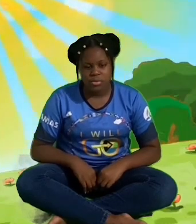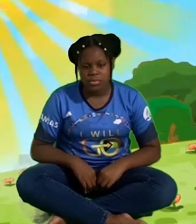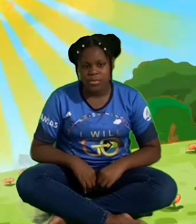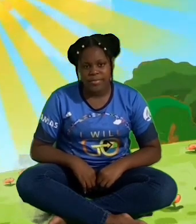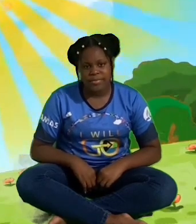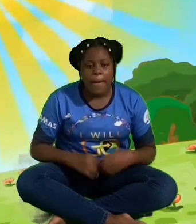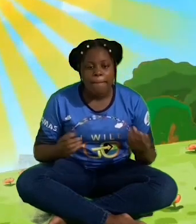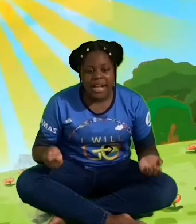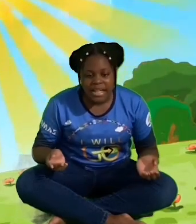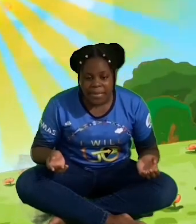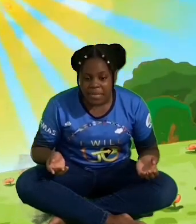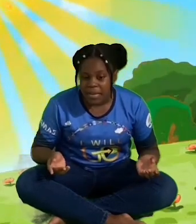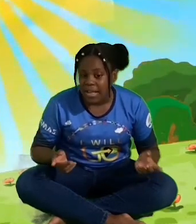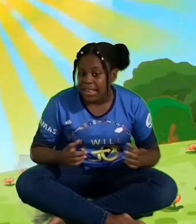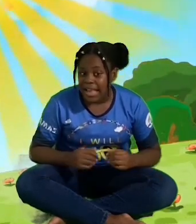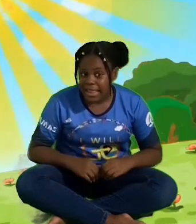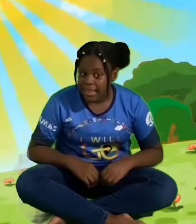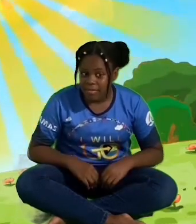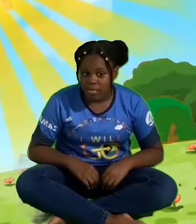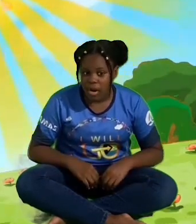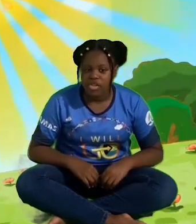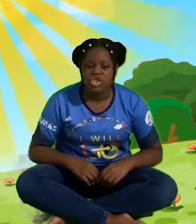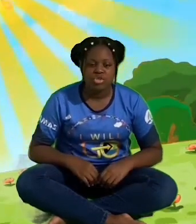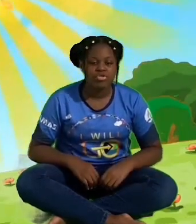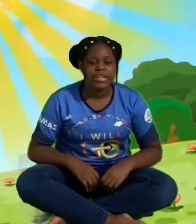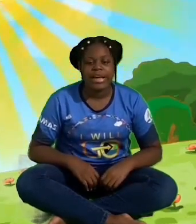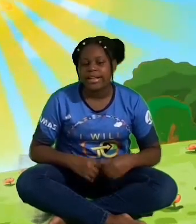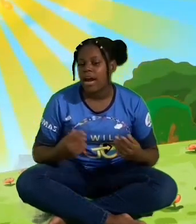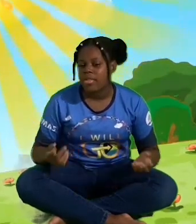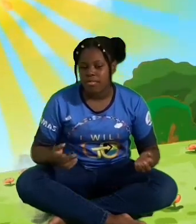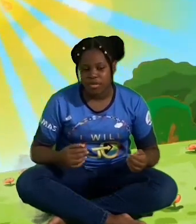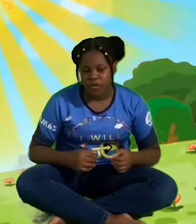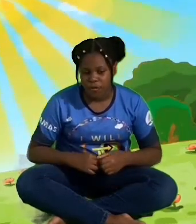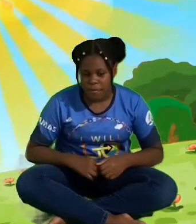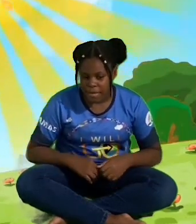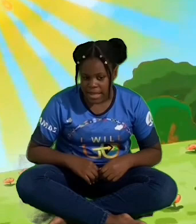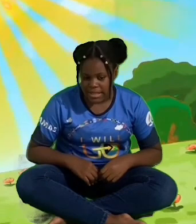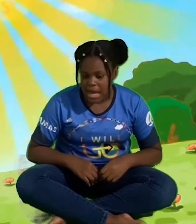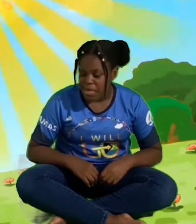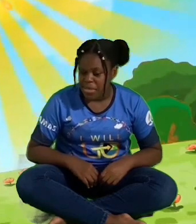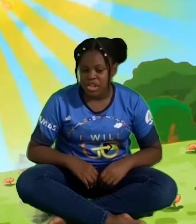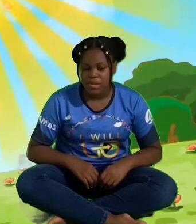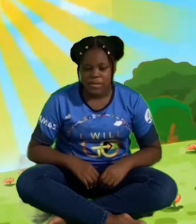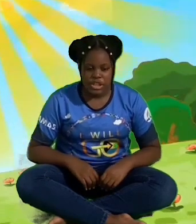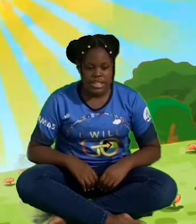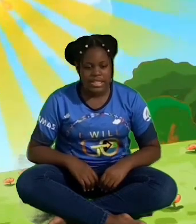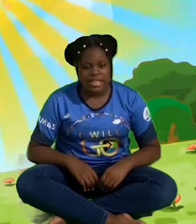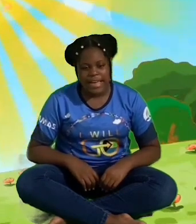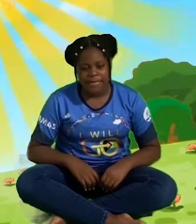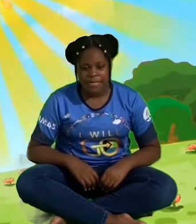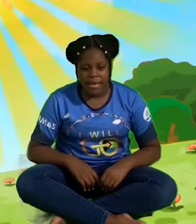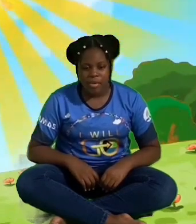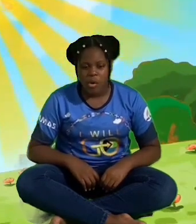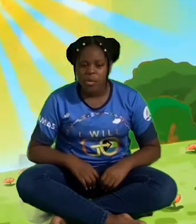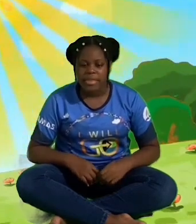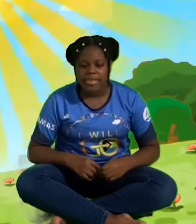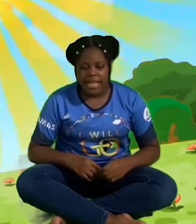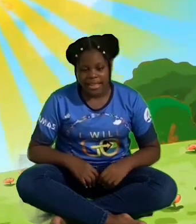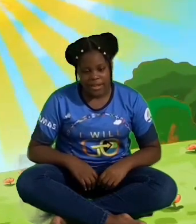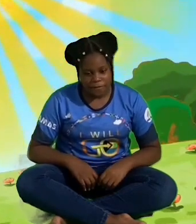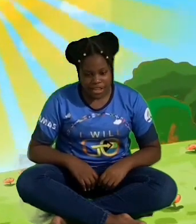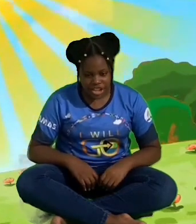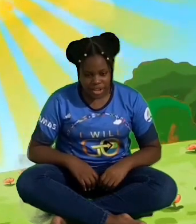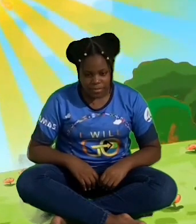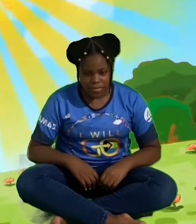clothes. Many people gladly brought jewelry and other beautiful things the Egyptians gave them when